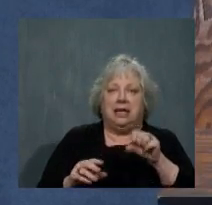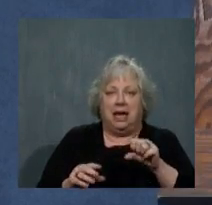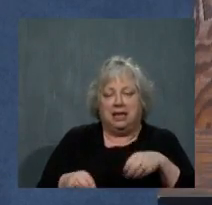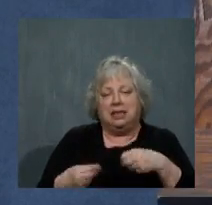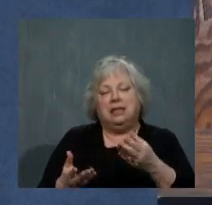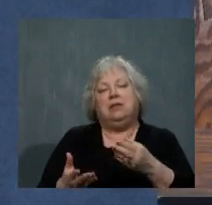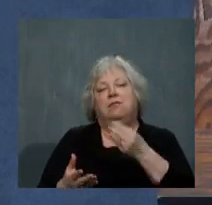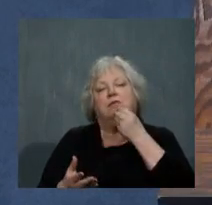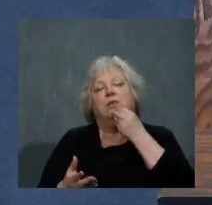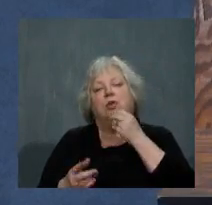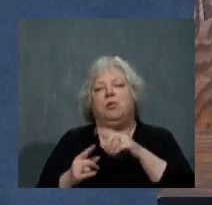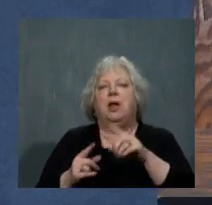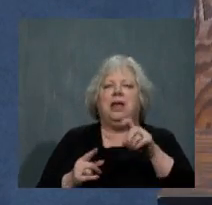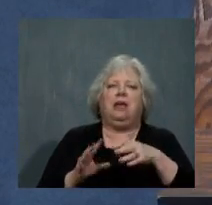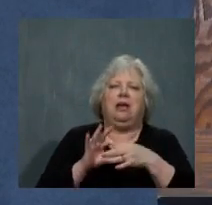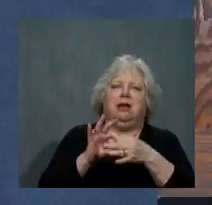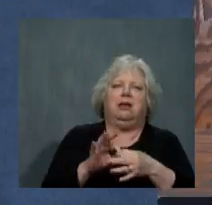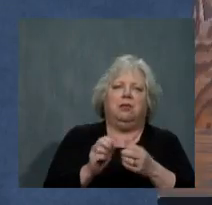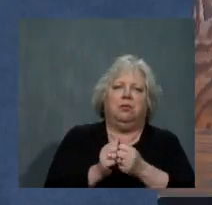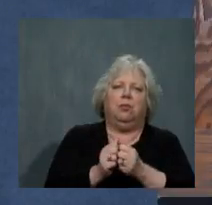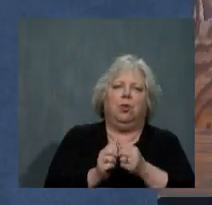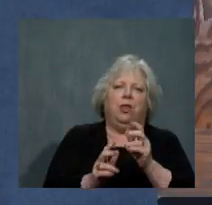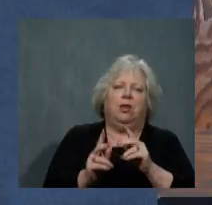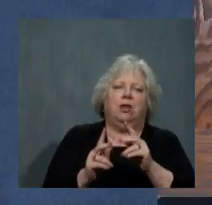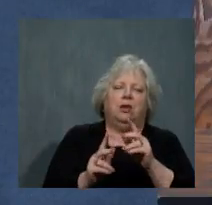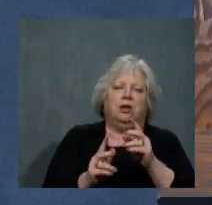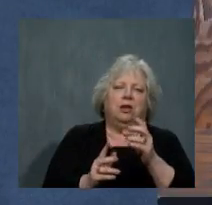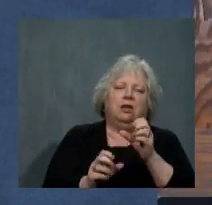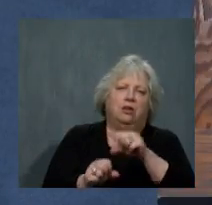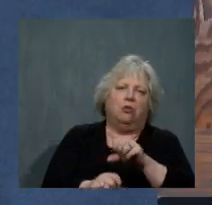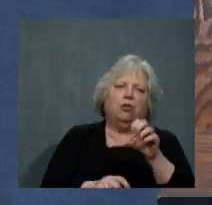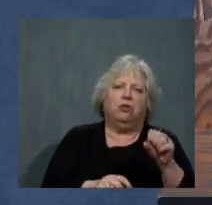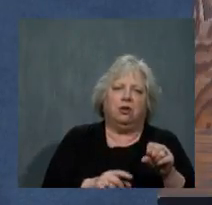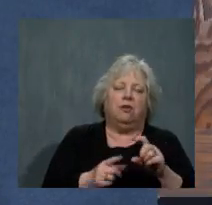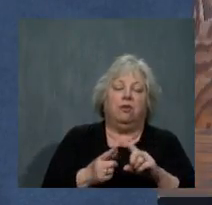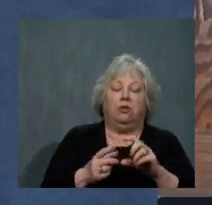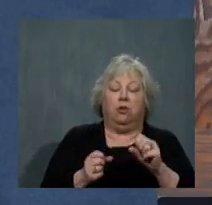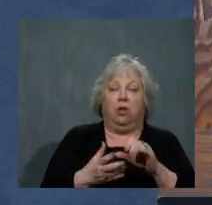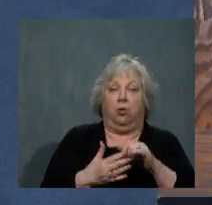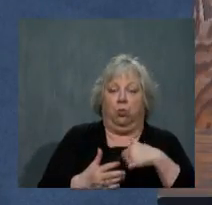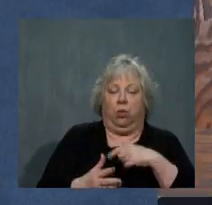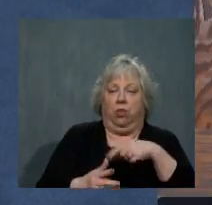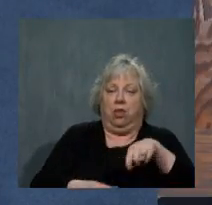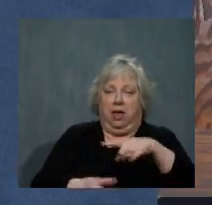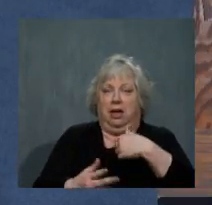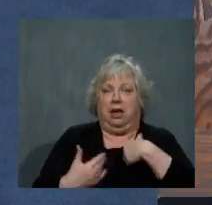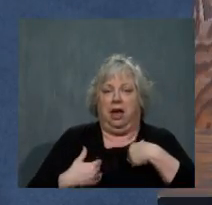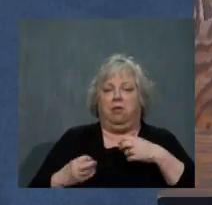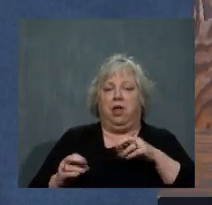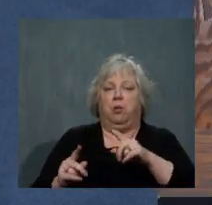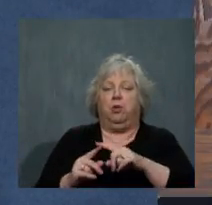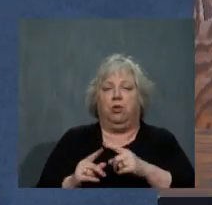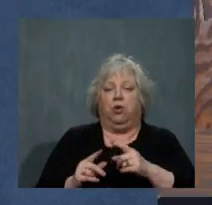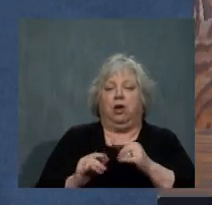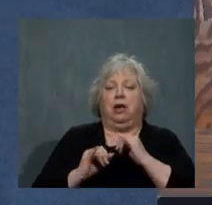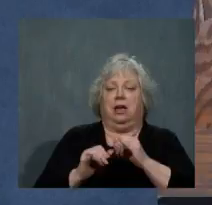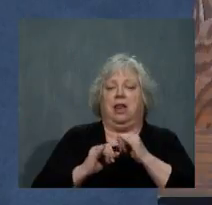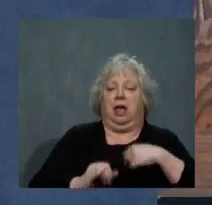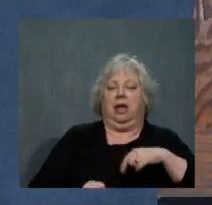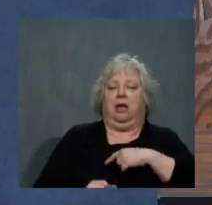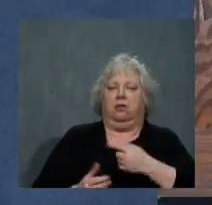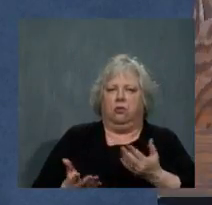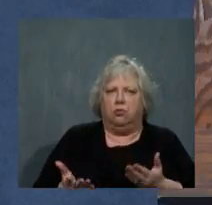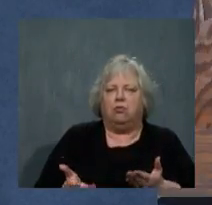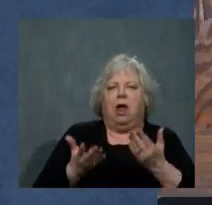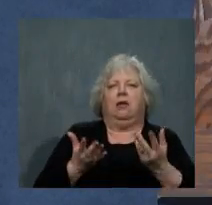essential social services that they desperately need, so that they can have the opportunity, like the rest of us have, to rise up and be the